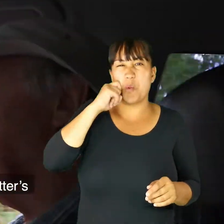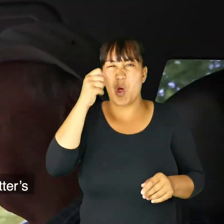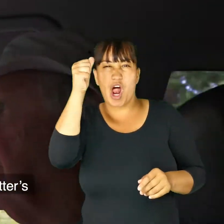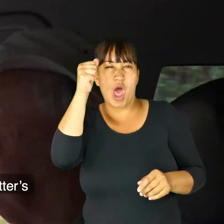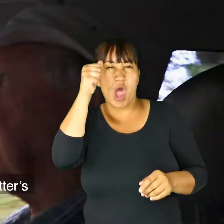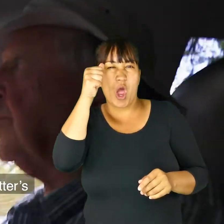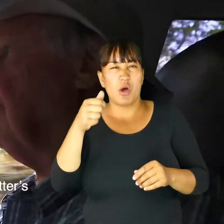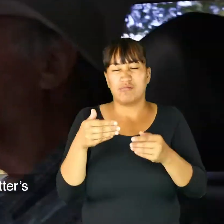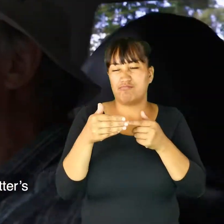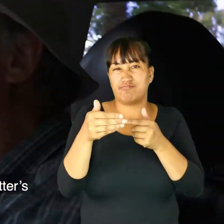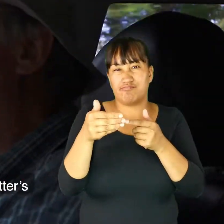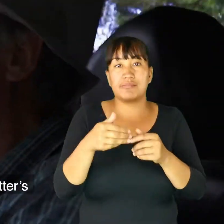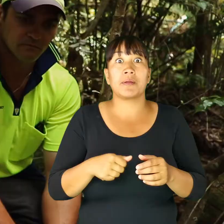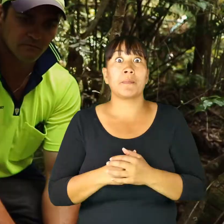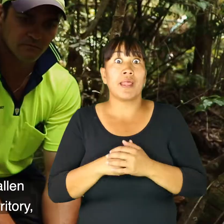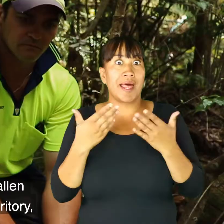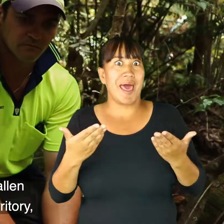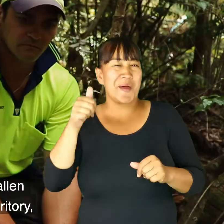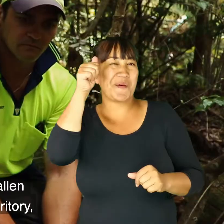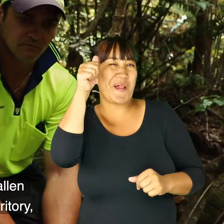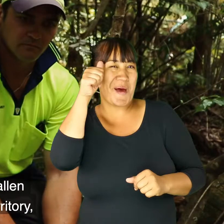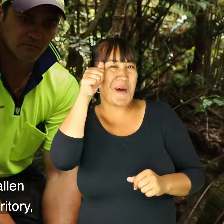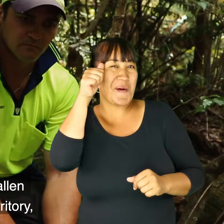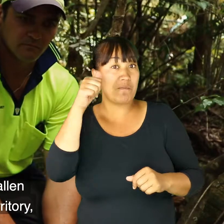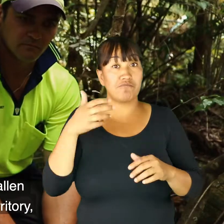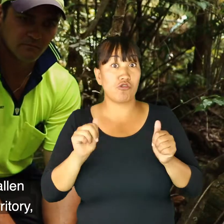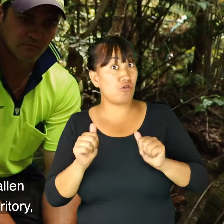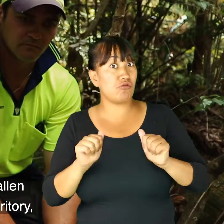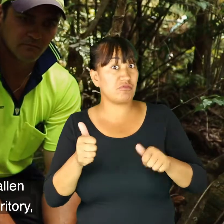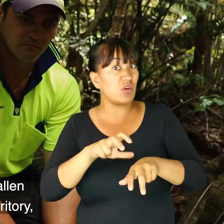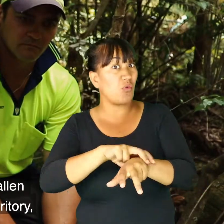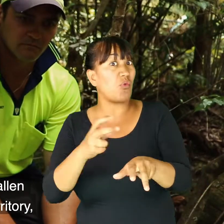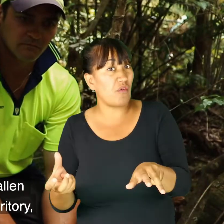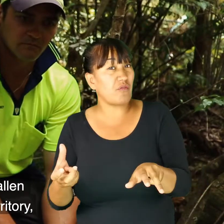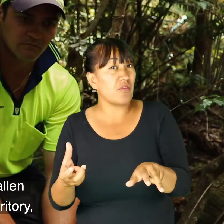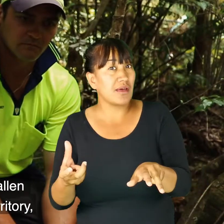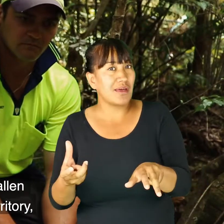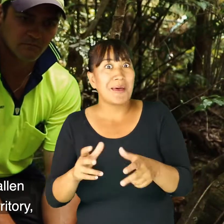time, that transmitter is going to fall off. In fact, we suspect that it has already fallen off.